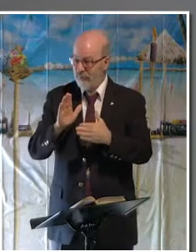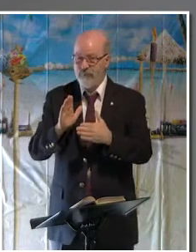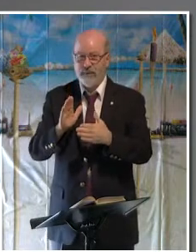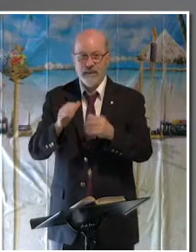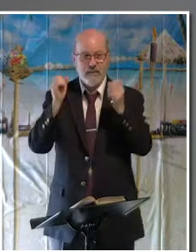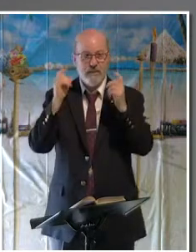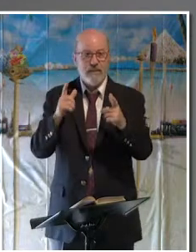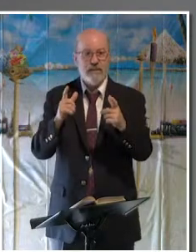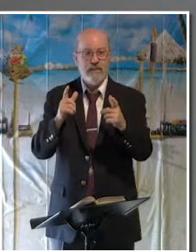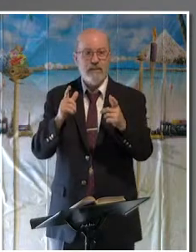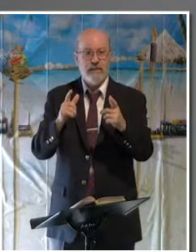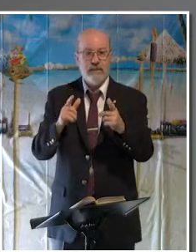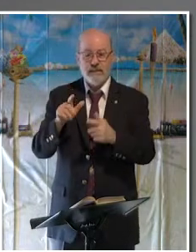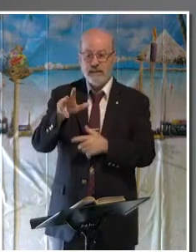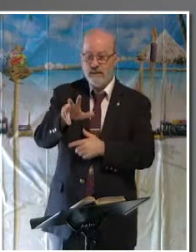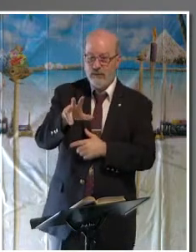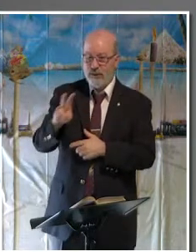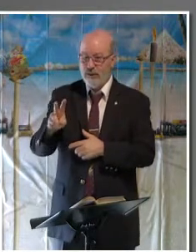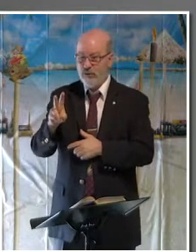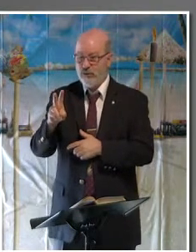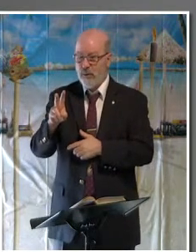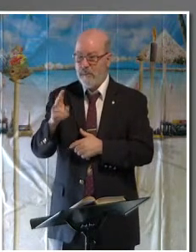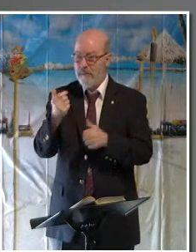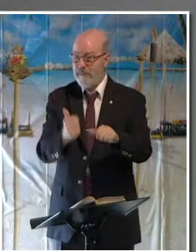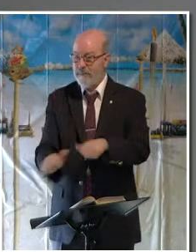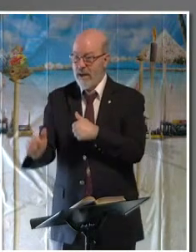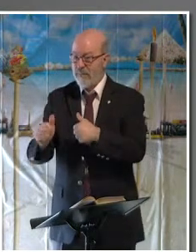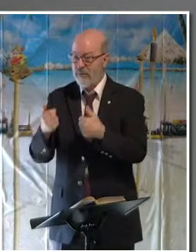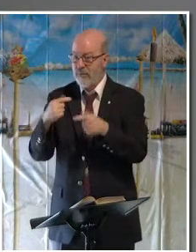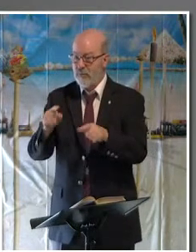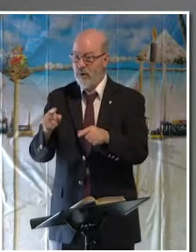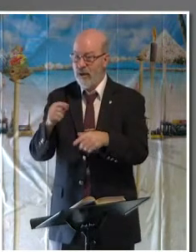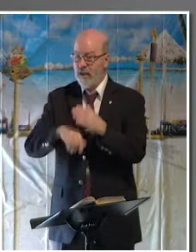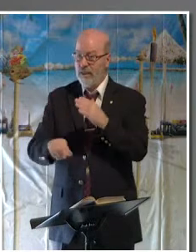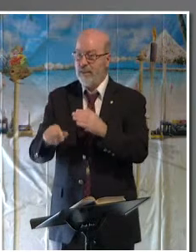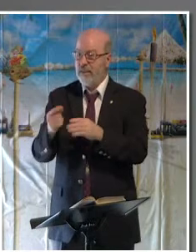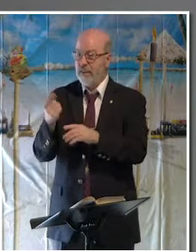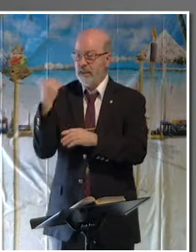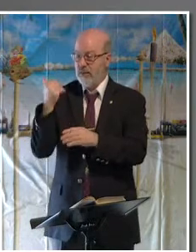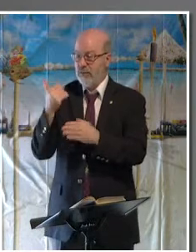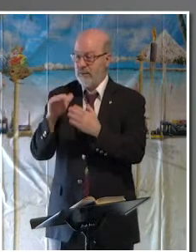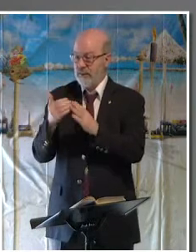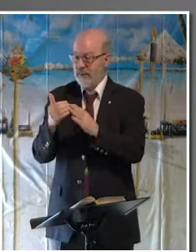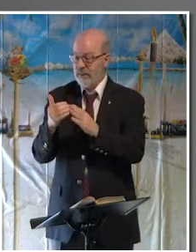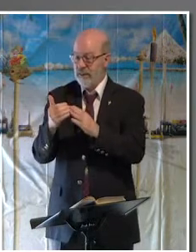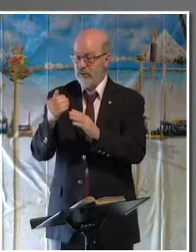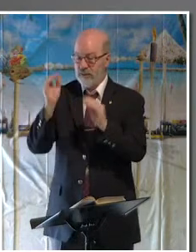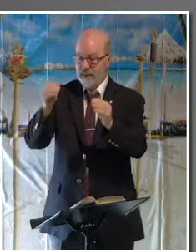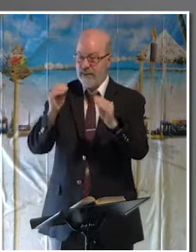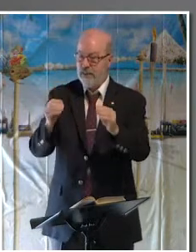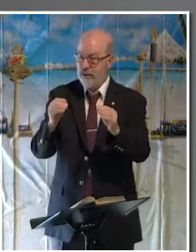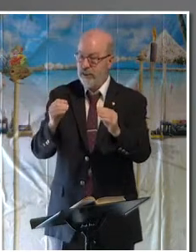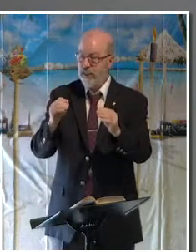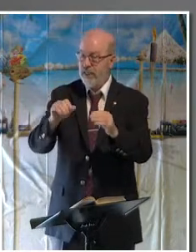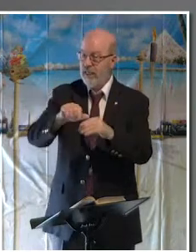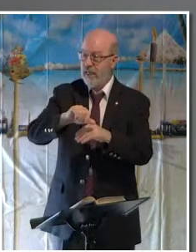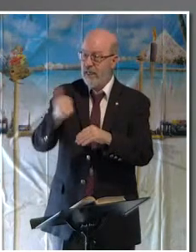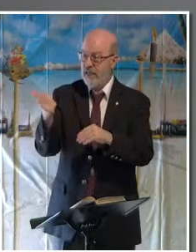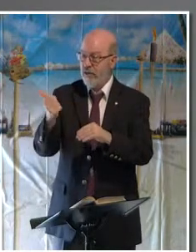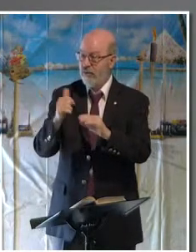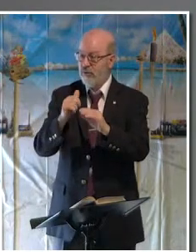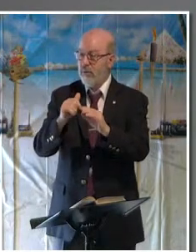this is amazing. 32 baptisms. While in Kalero last month for teaching in the Bambasa